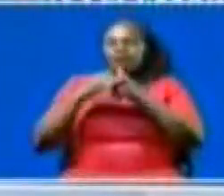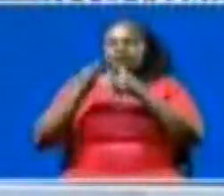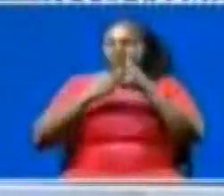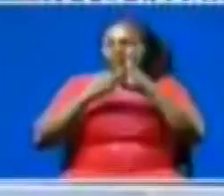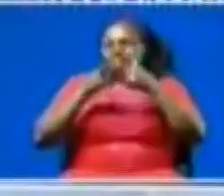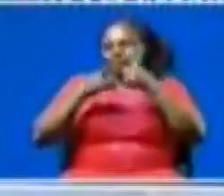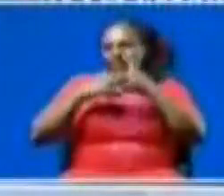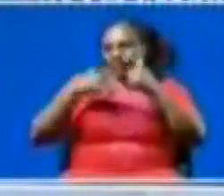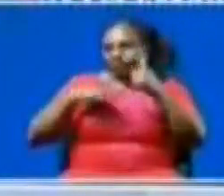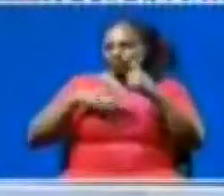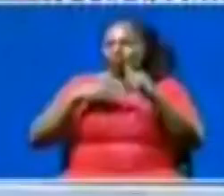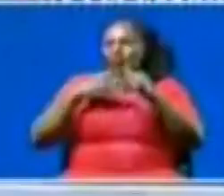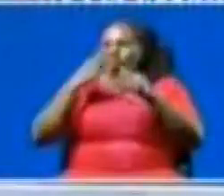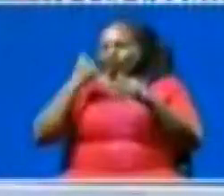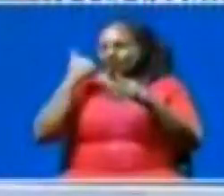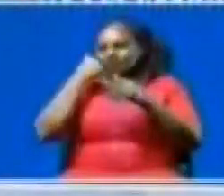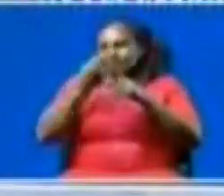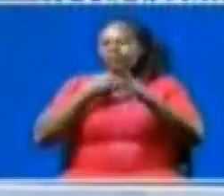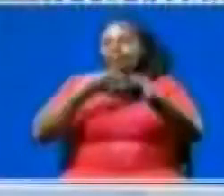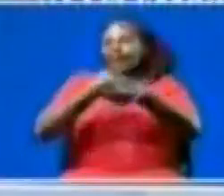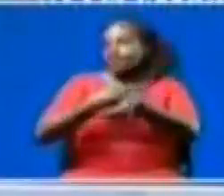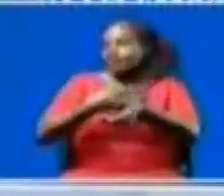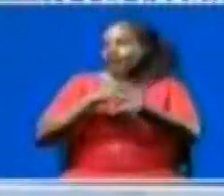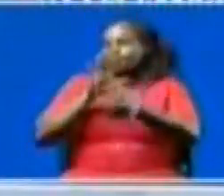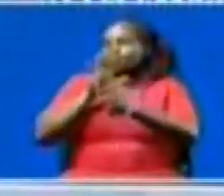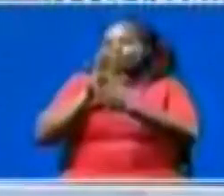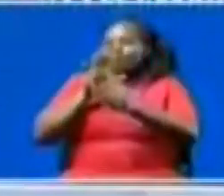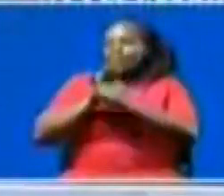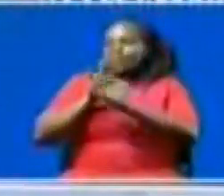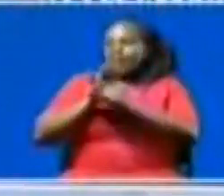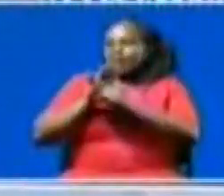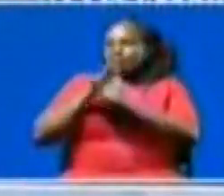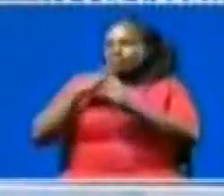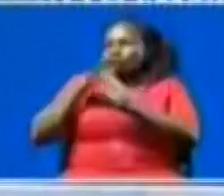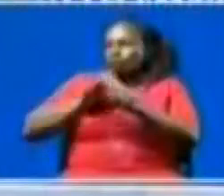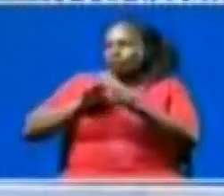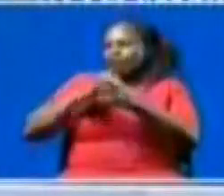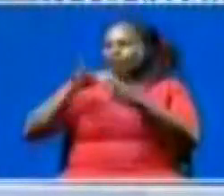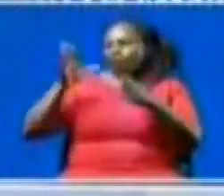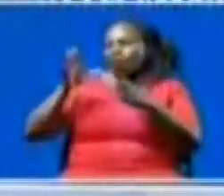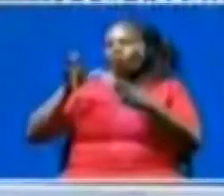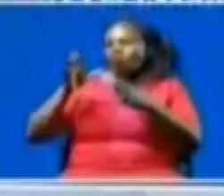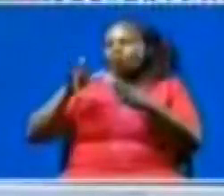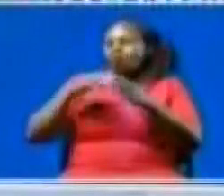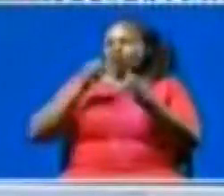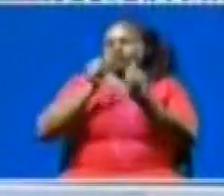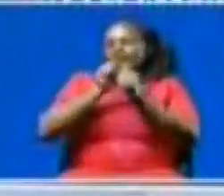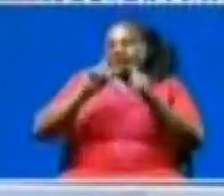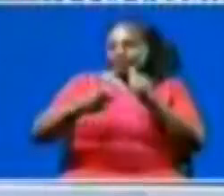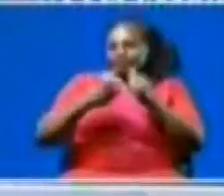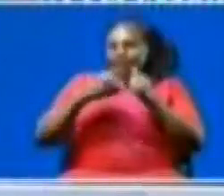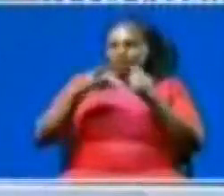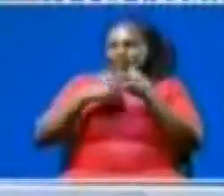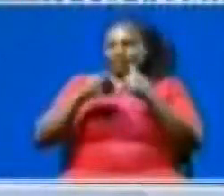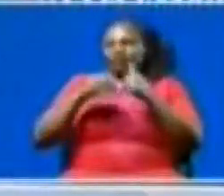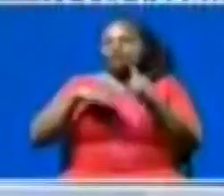32,987 people to cancer. Out of this number, women comprise the highest victims at slightly over 18,700,